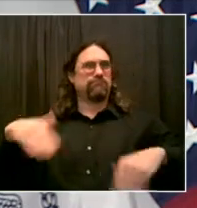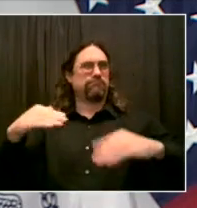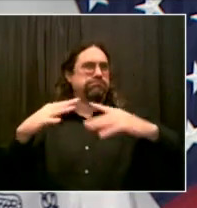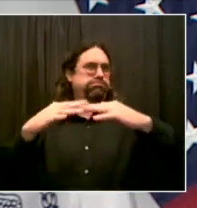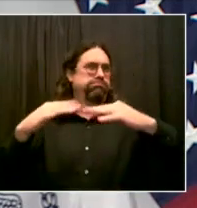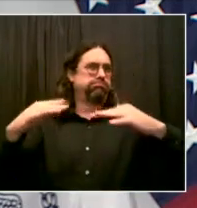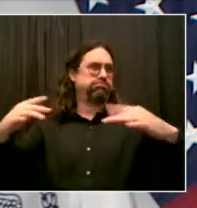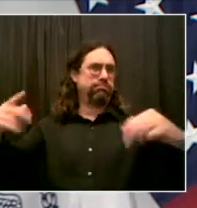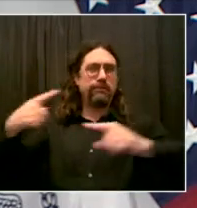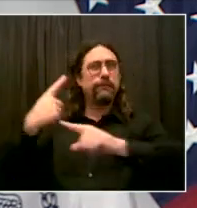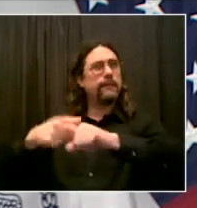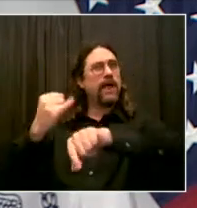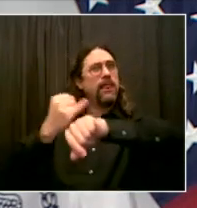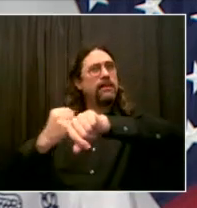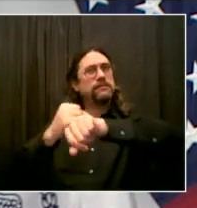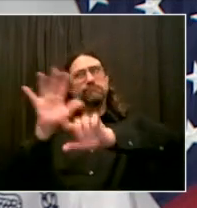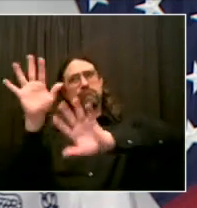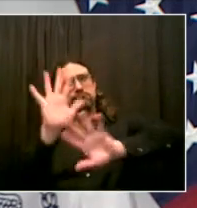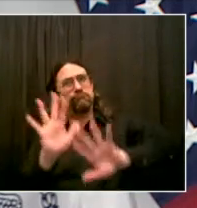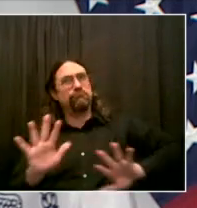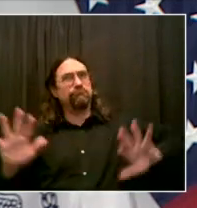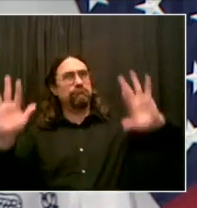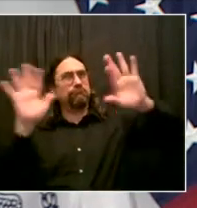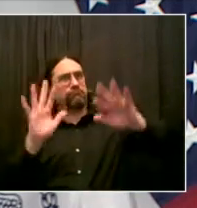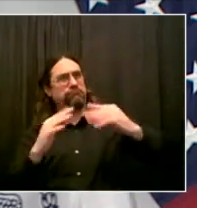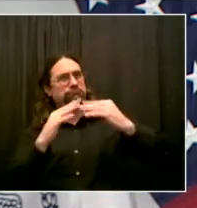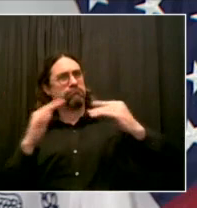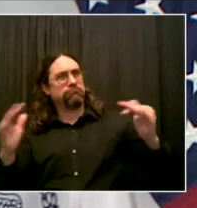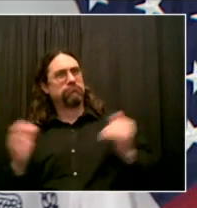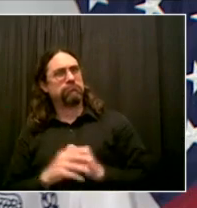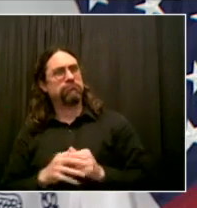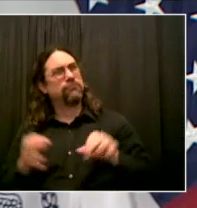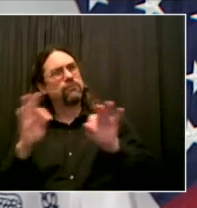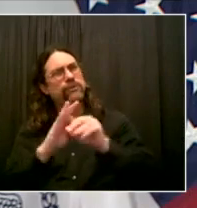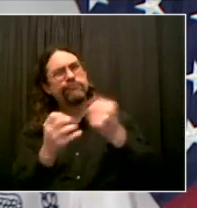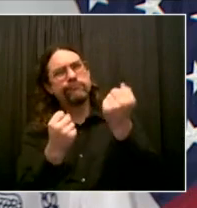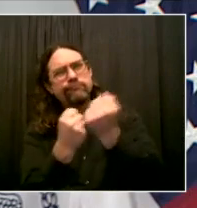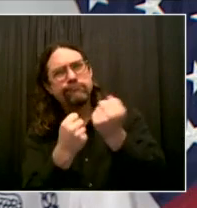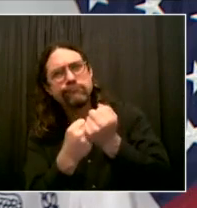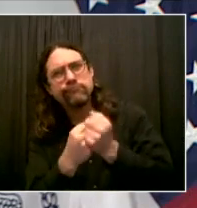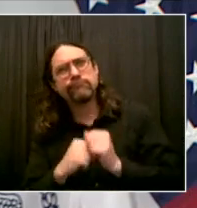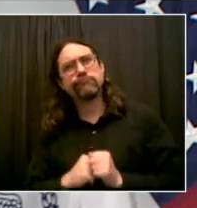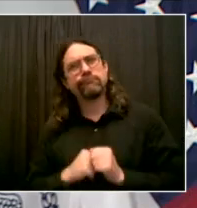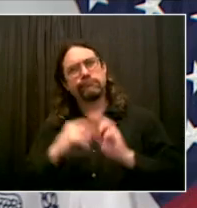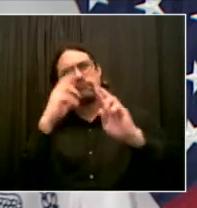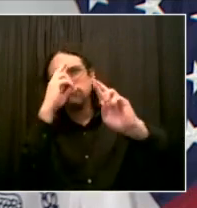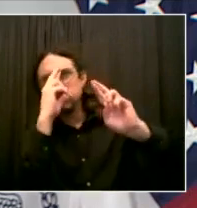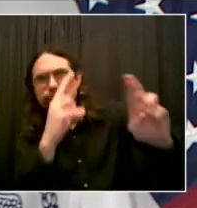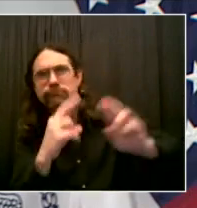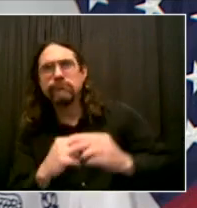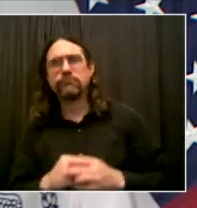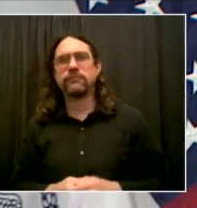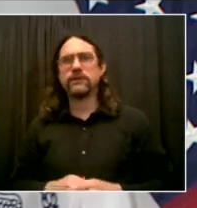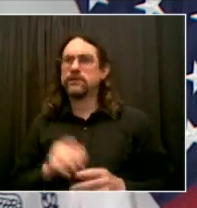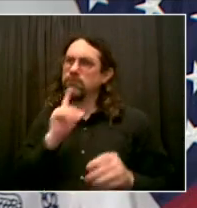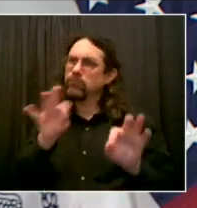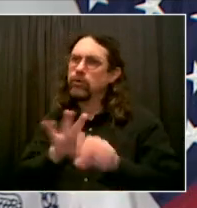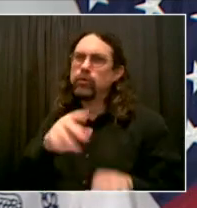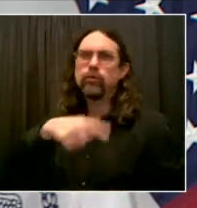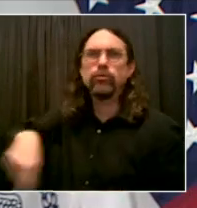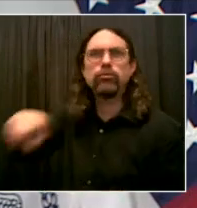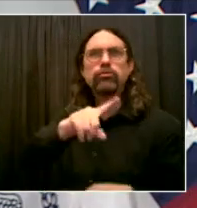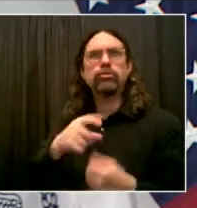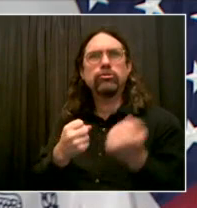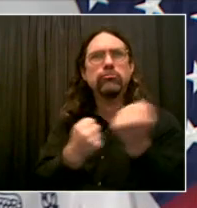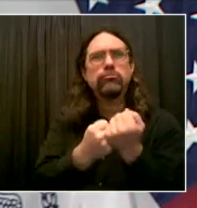support, we need to, in every way possible, show solidarity with the Asian American community. A lot of us were out